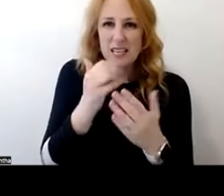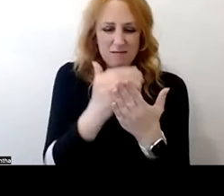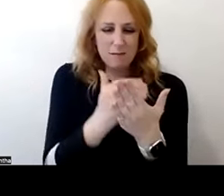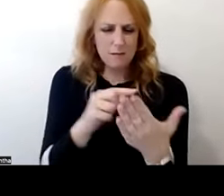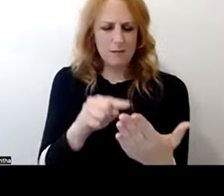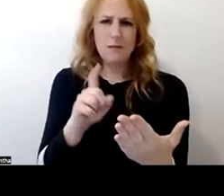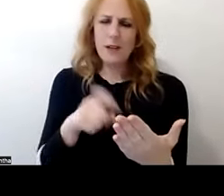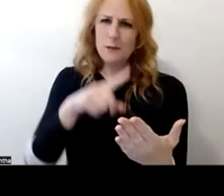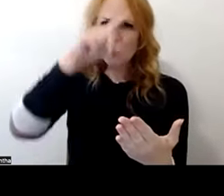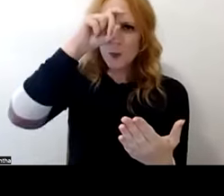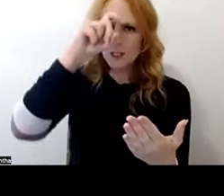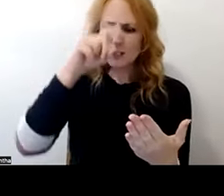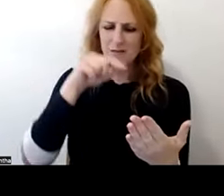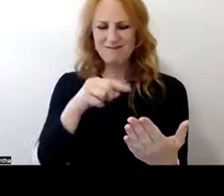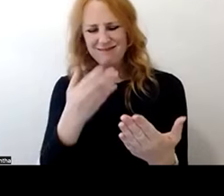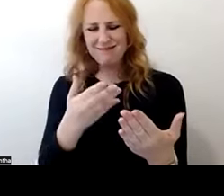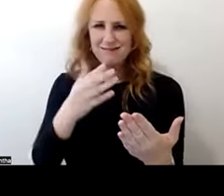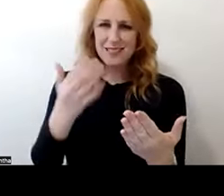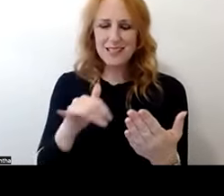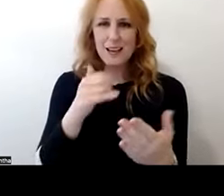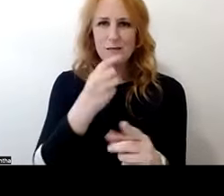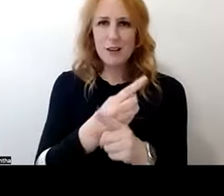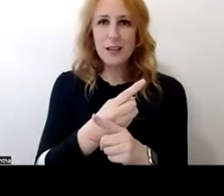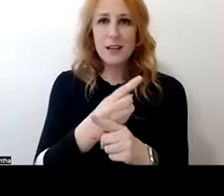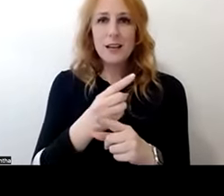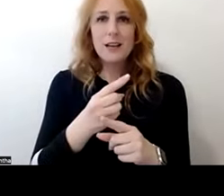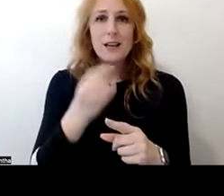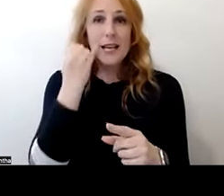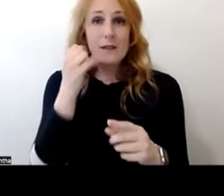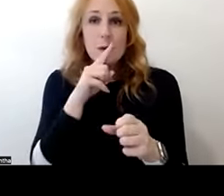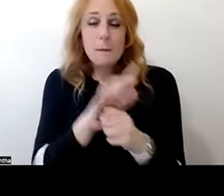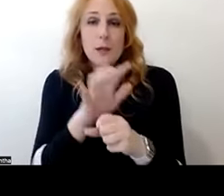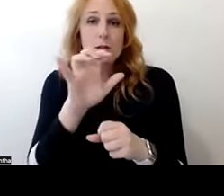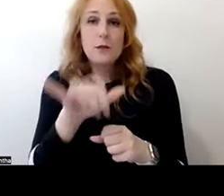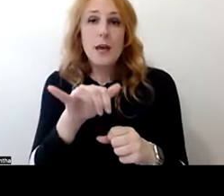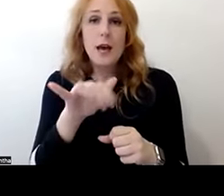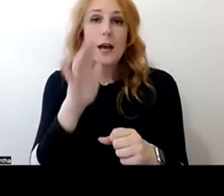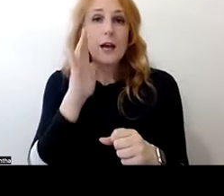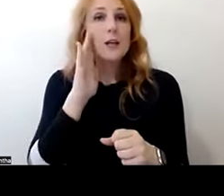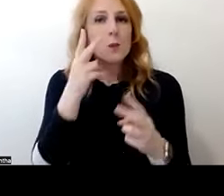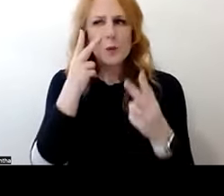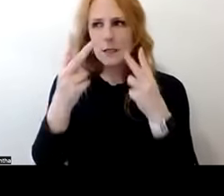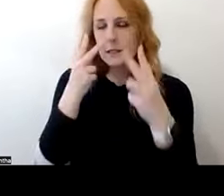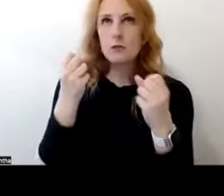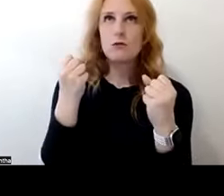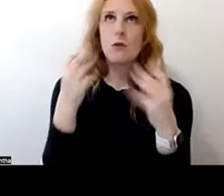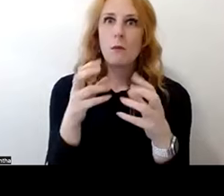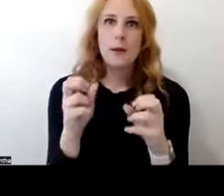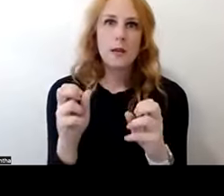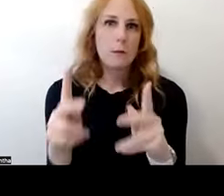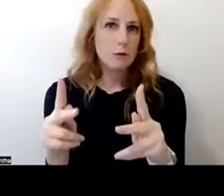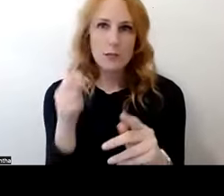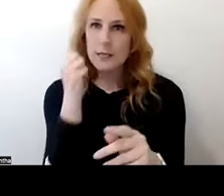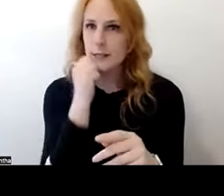that critical consciousness, you will not be able to go through a day of work on this campus without seeing many opportunities to